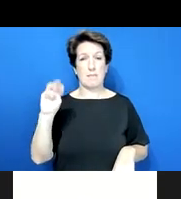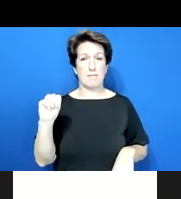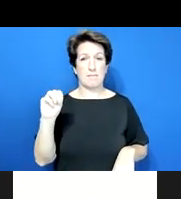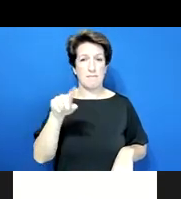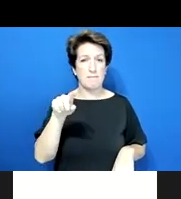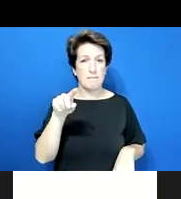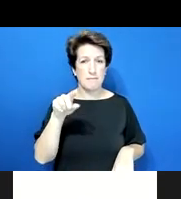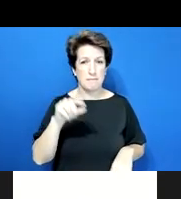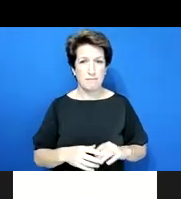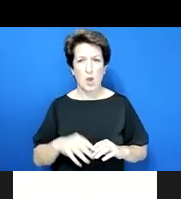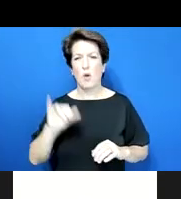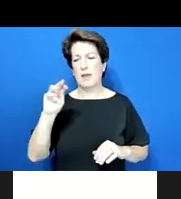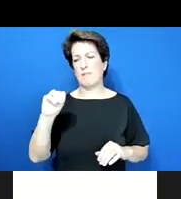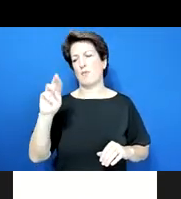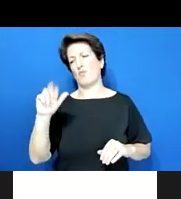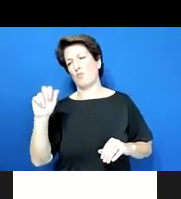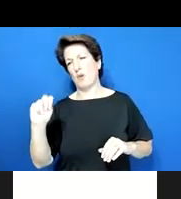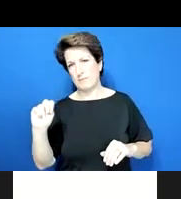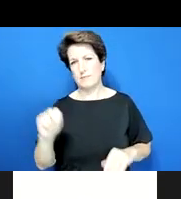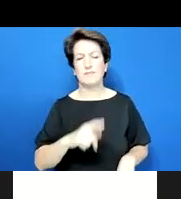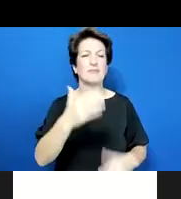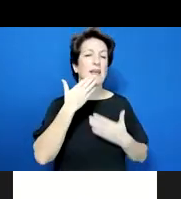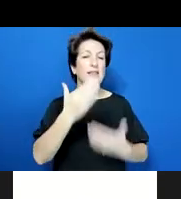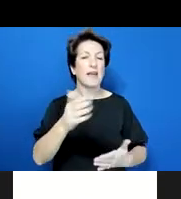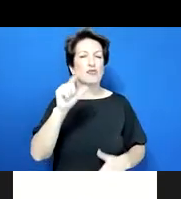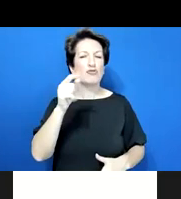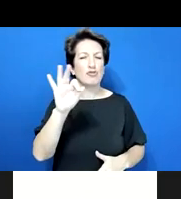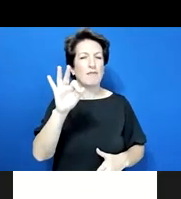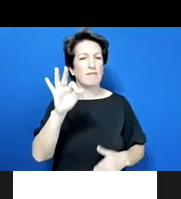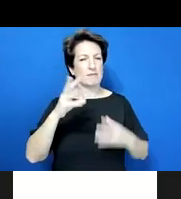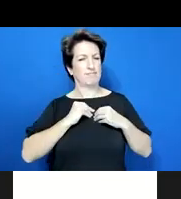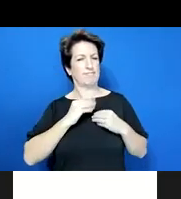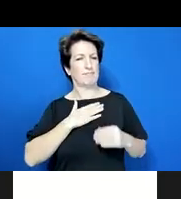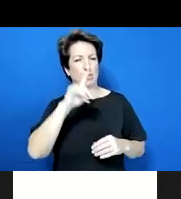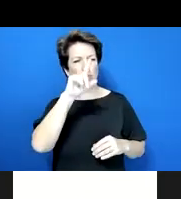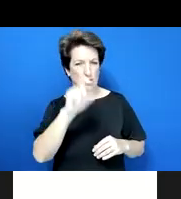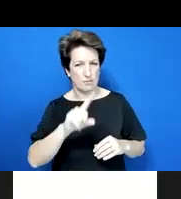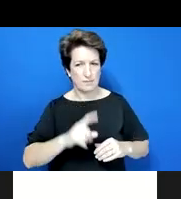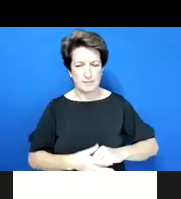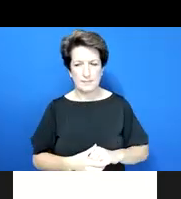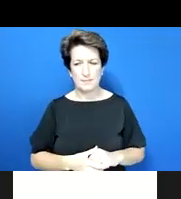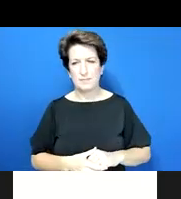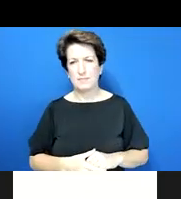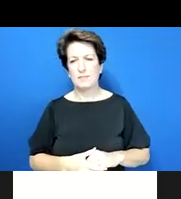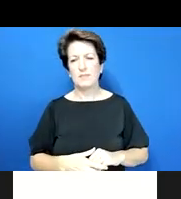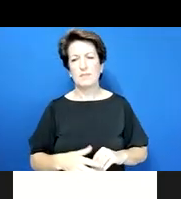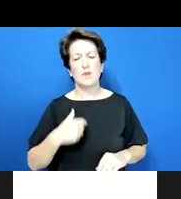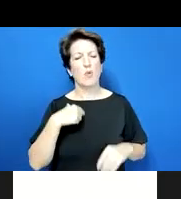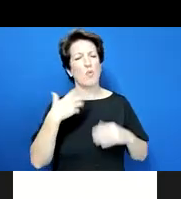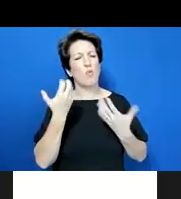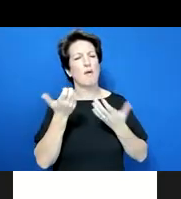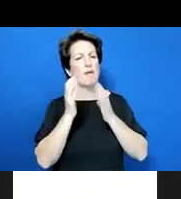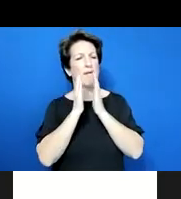Thank you. Geoff, thank you very much for taking my question. I wanted to kindly ask